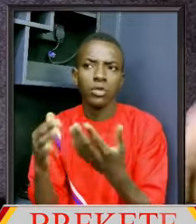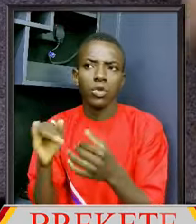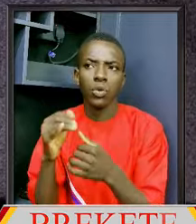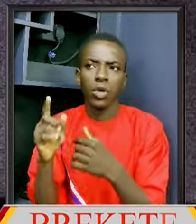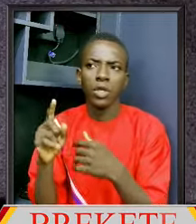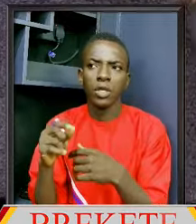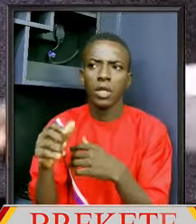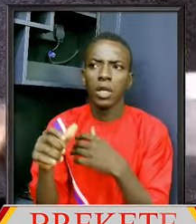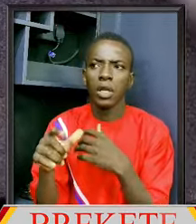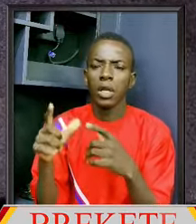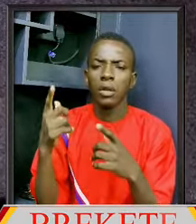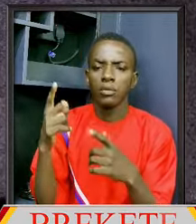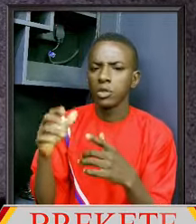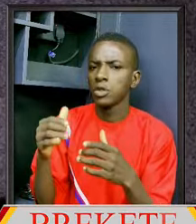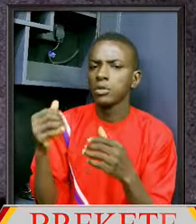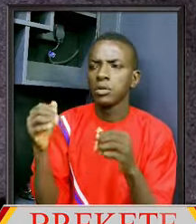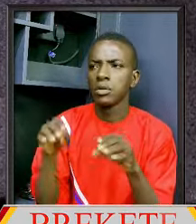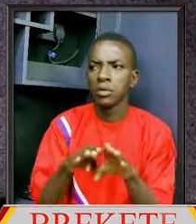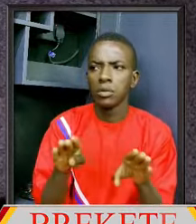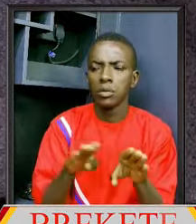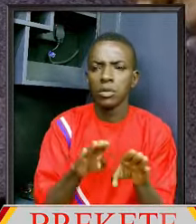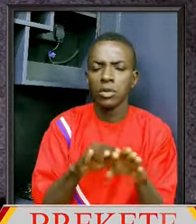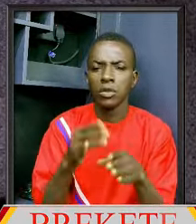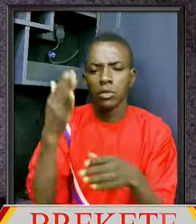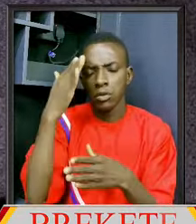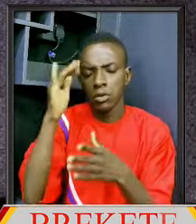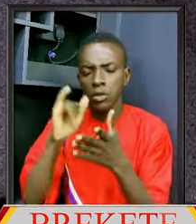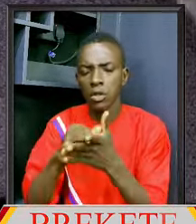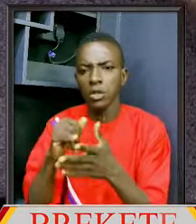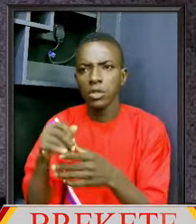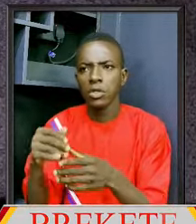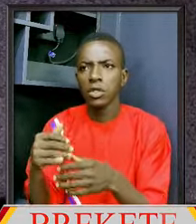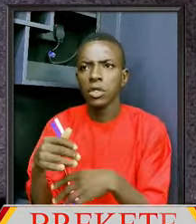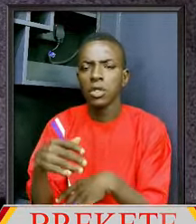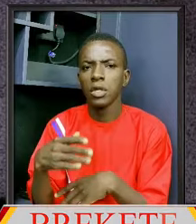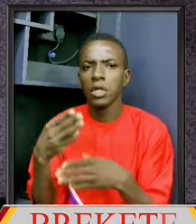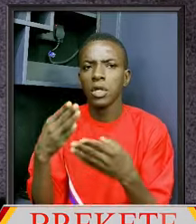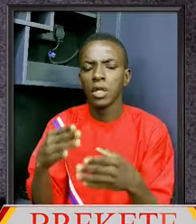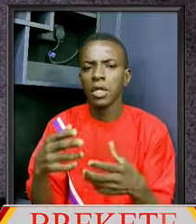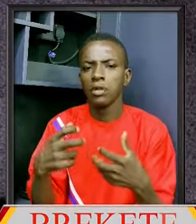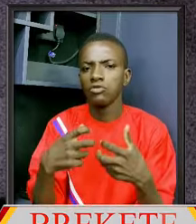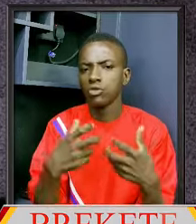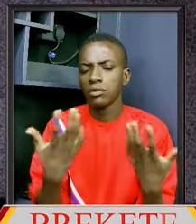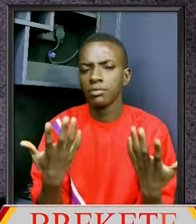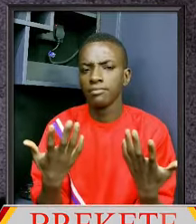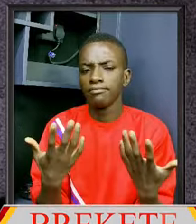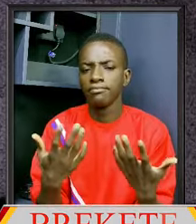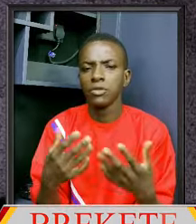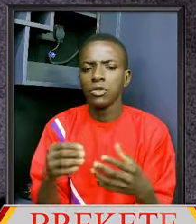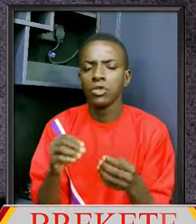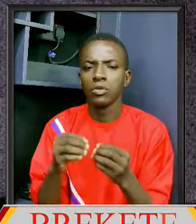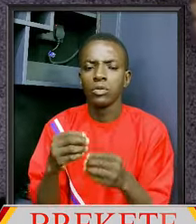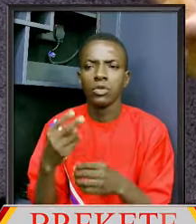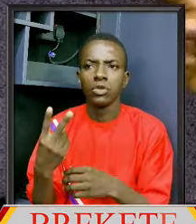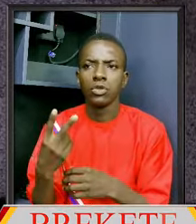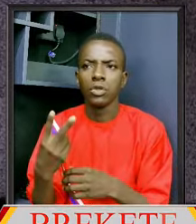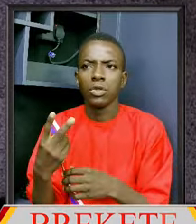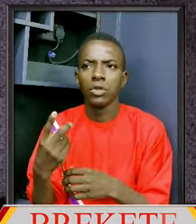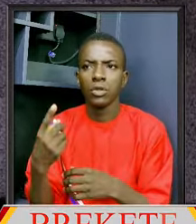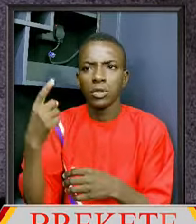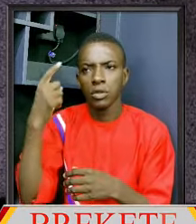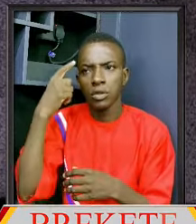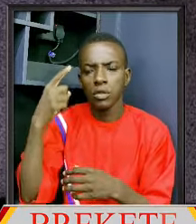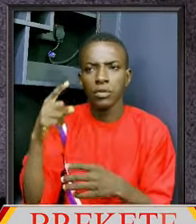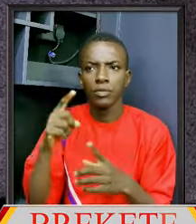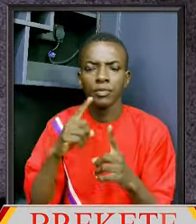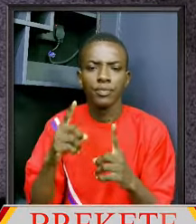the laboratory day, you close them. People know say this one, not death trap. Number two, I think